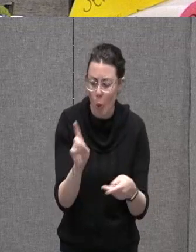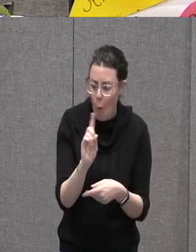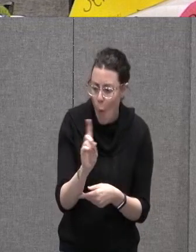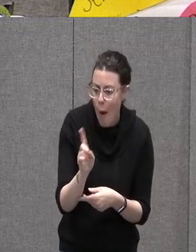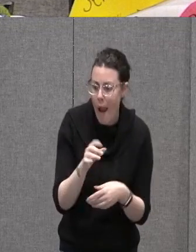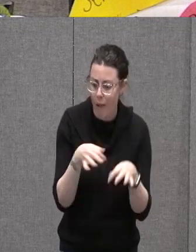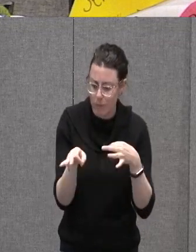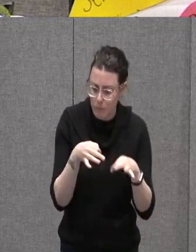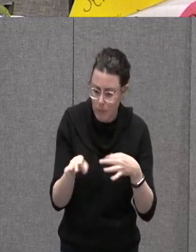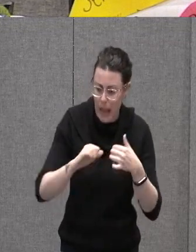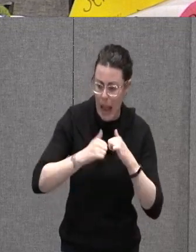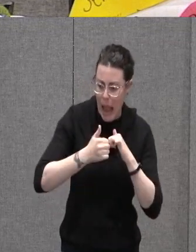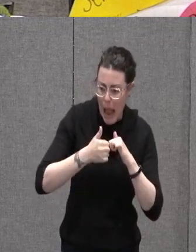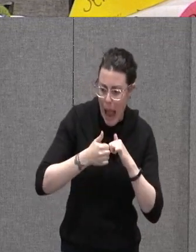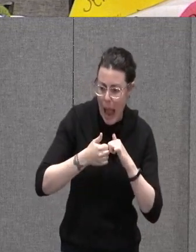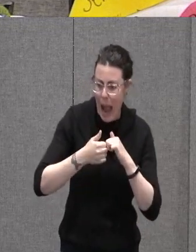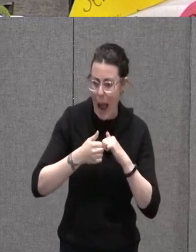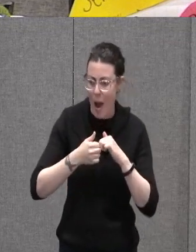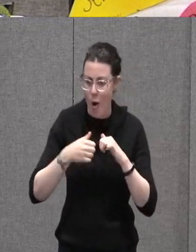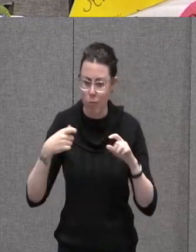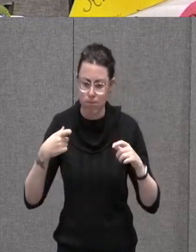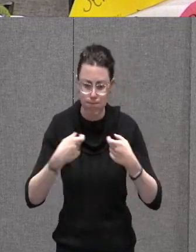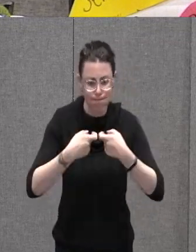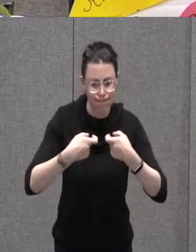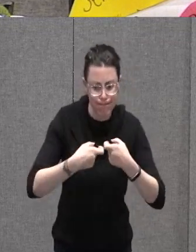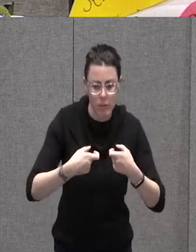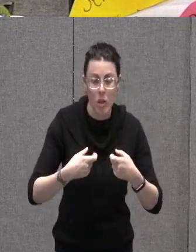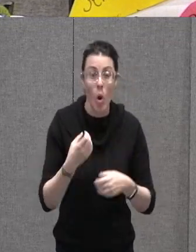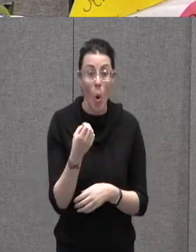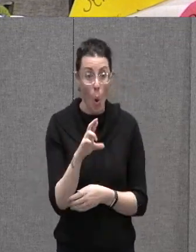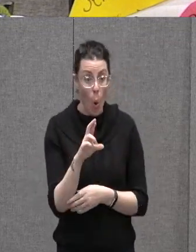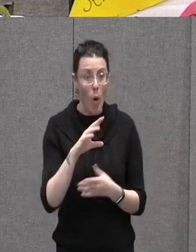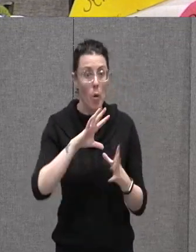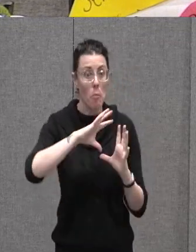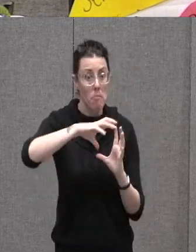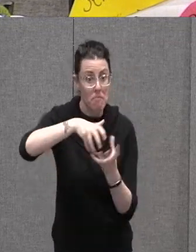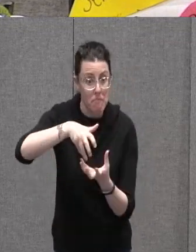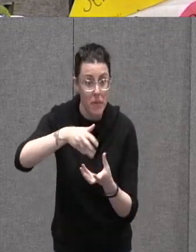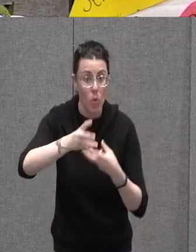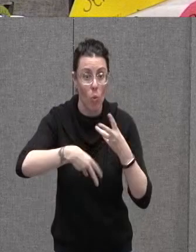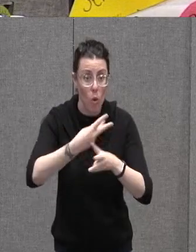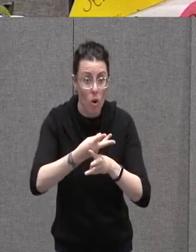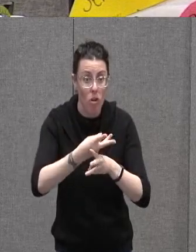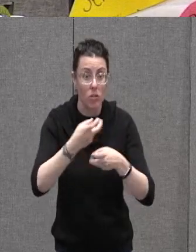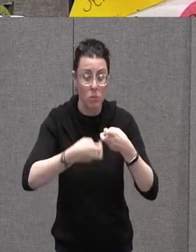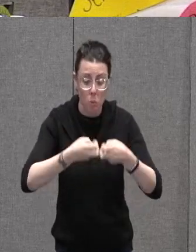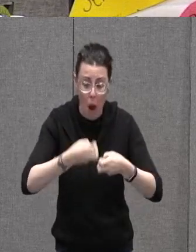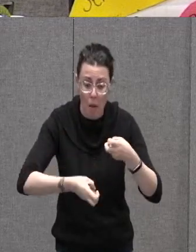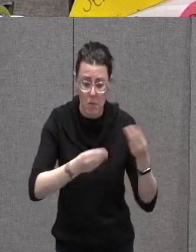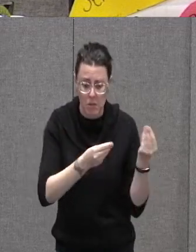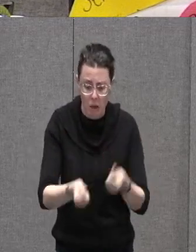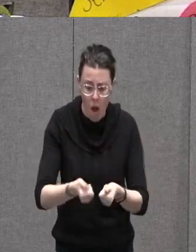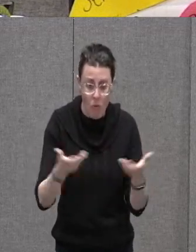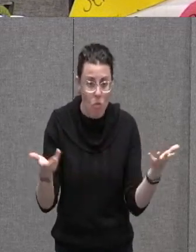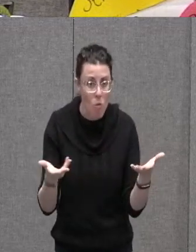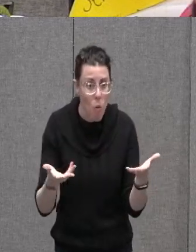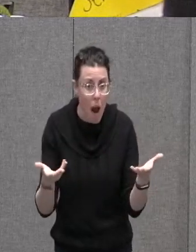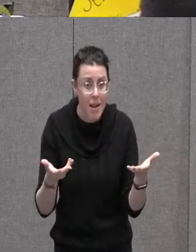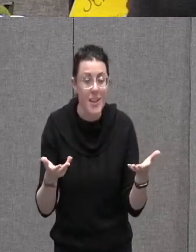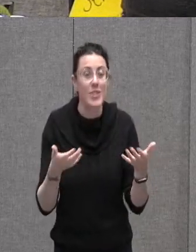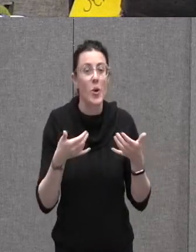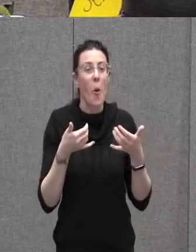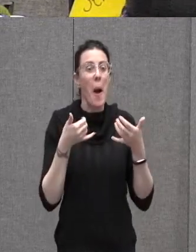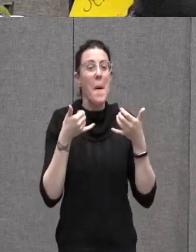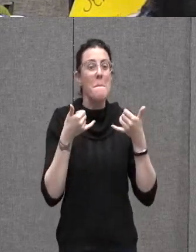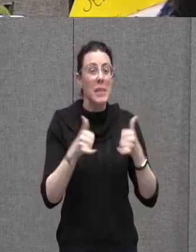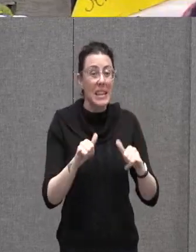that they're building might solve, and how that could help other people. So play is a part of design. I